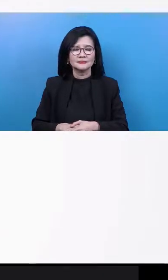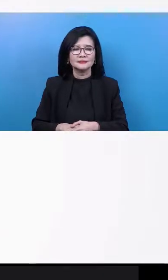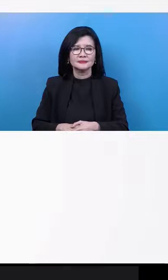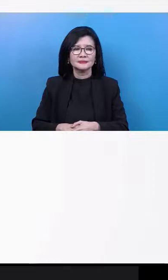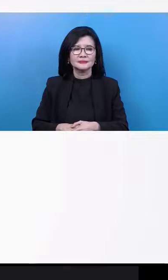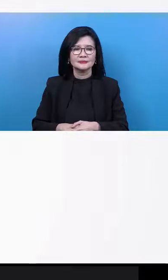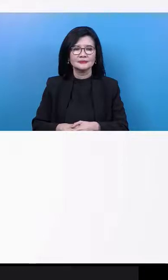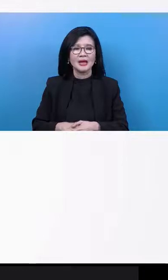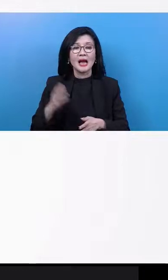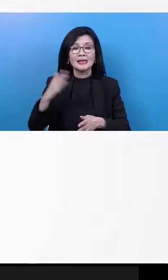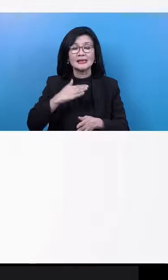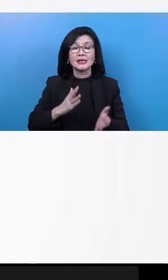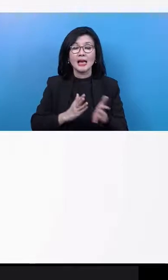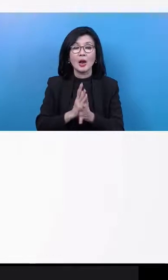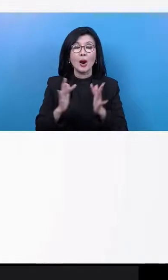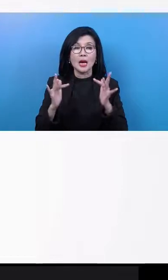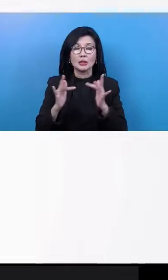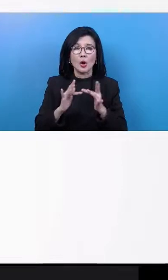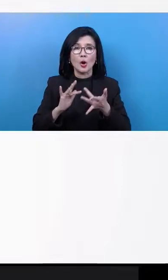we have the pleasure of having,